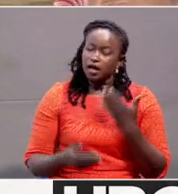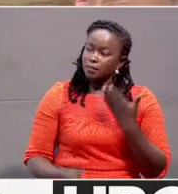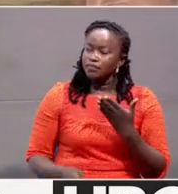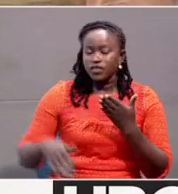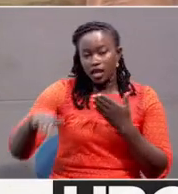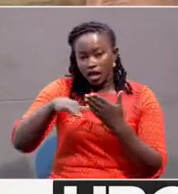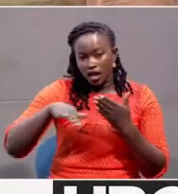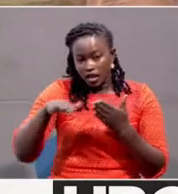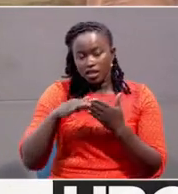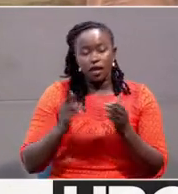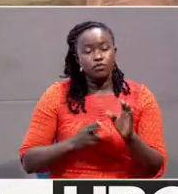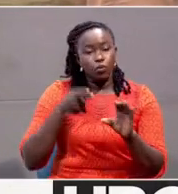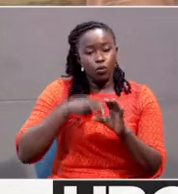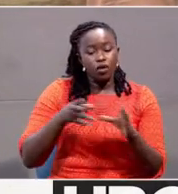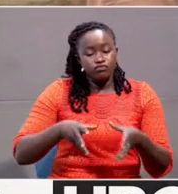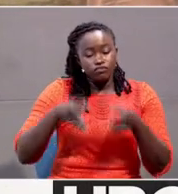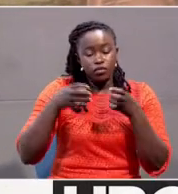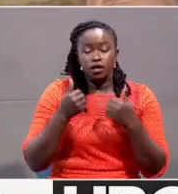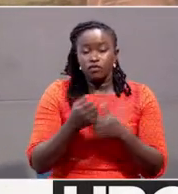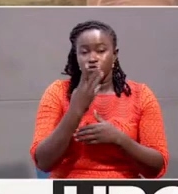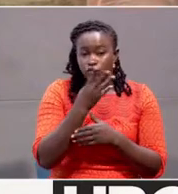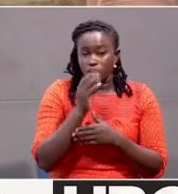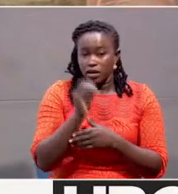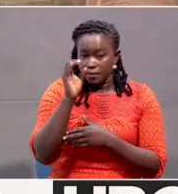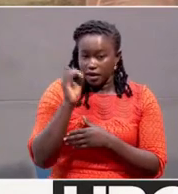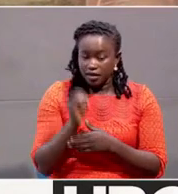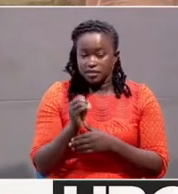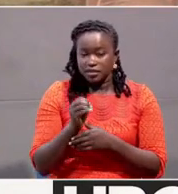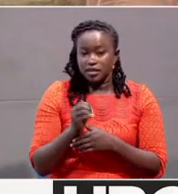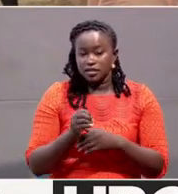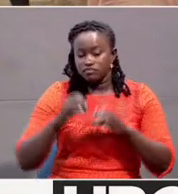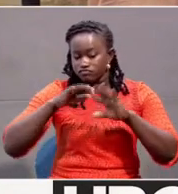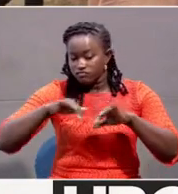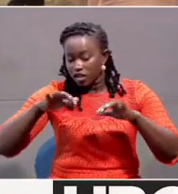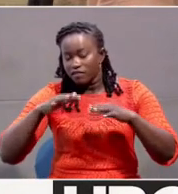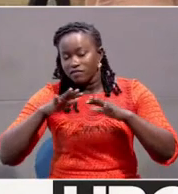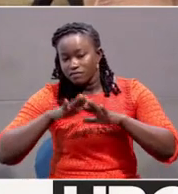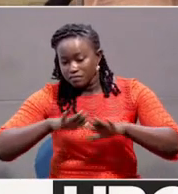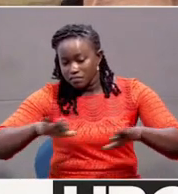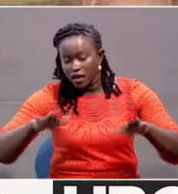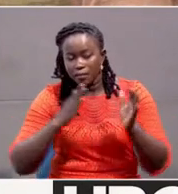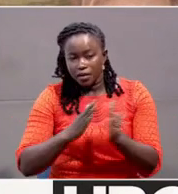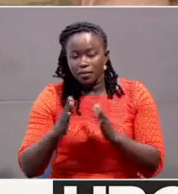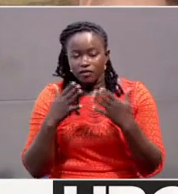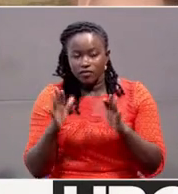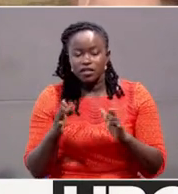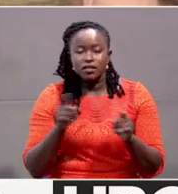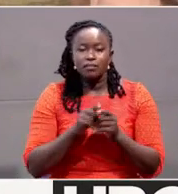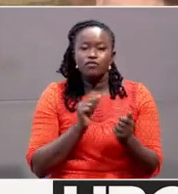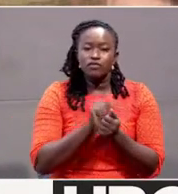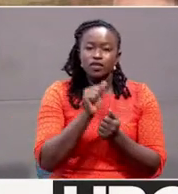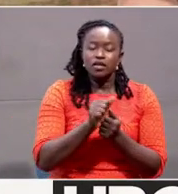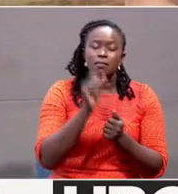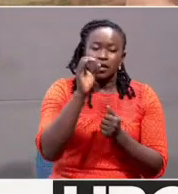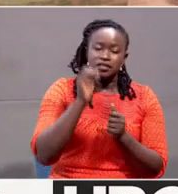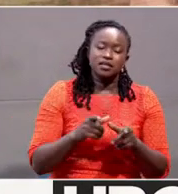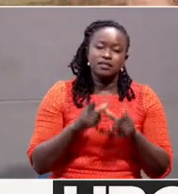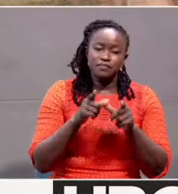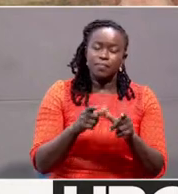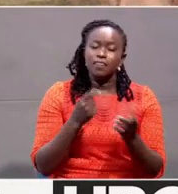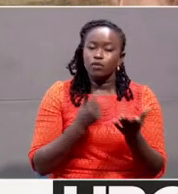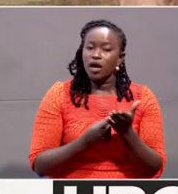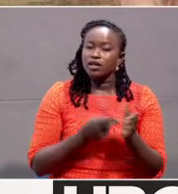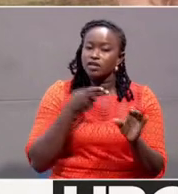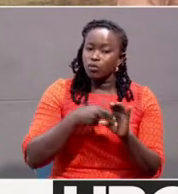exploitation. So far, 40% of the area has been explored and 15% licensed. Uganda's oil and gas sector